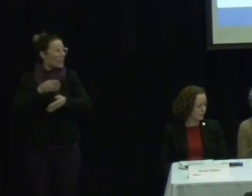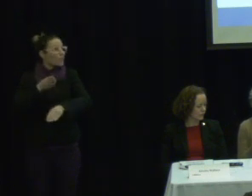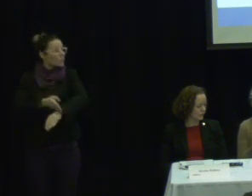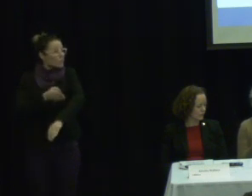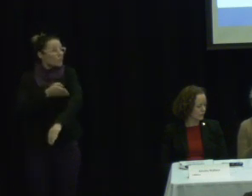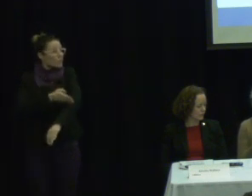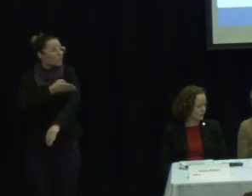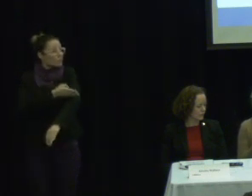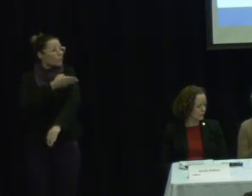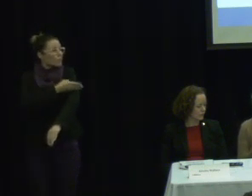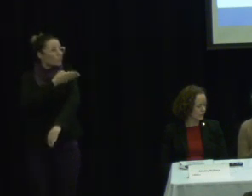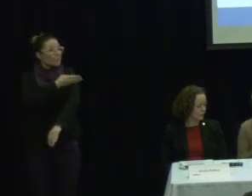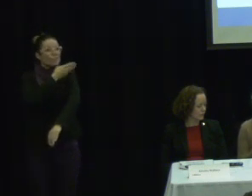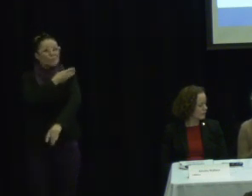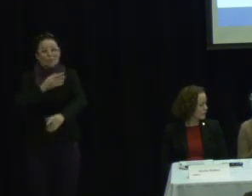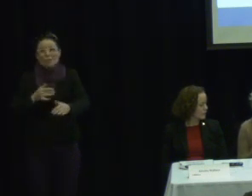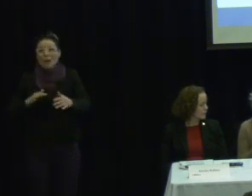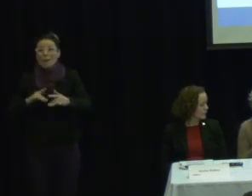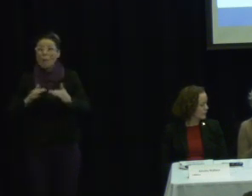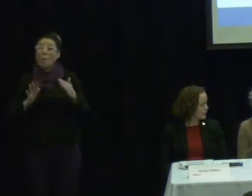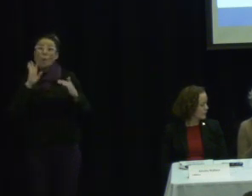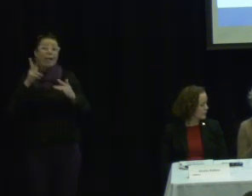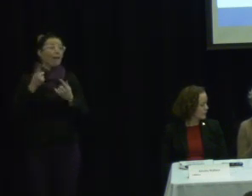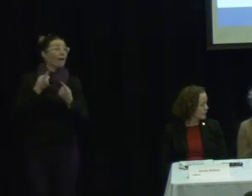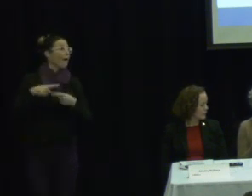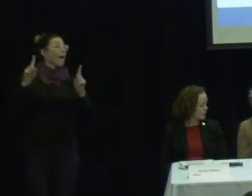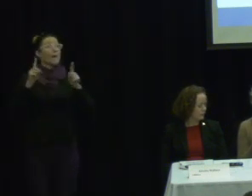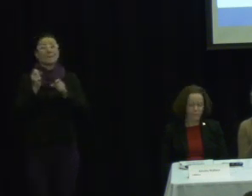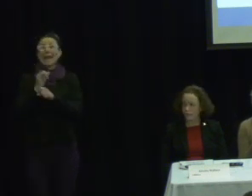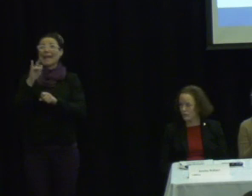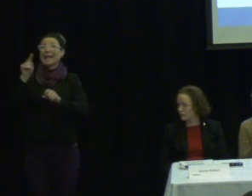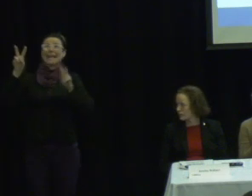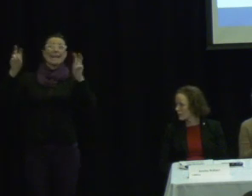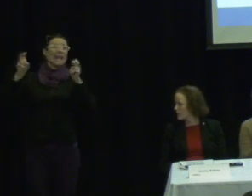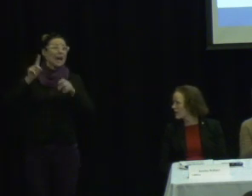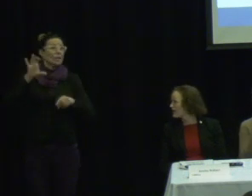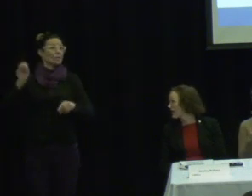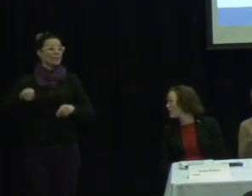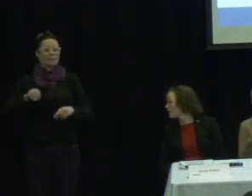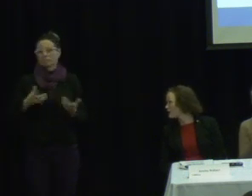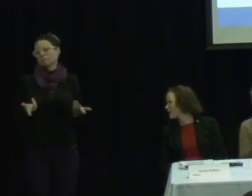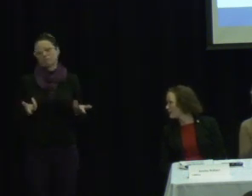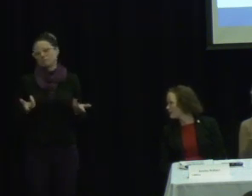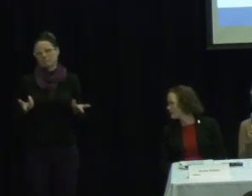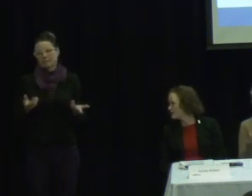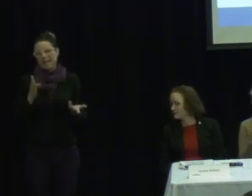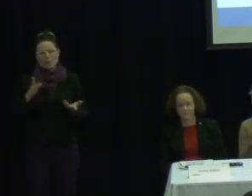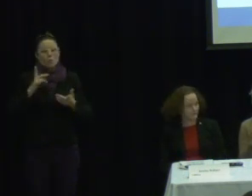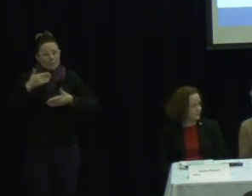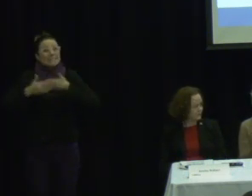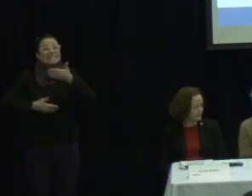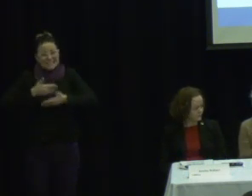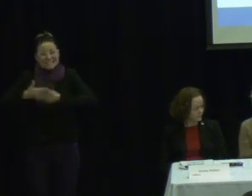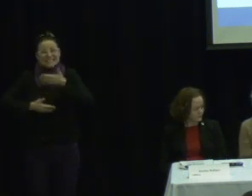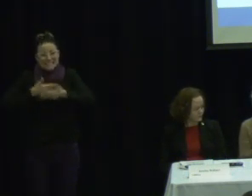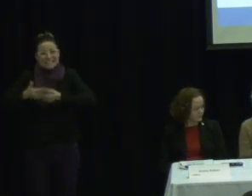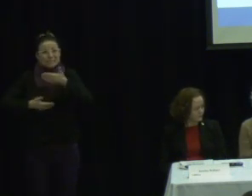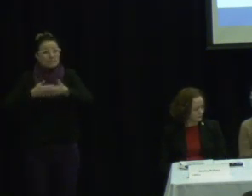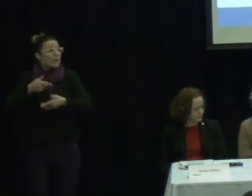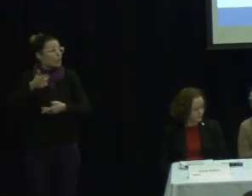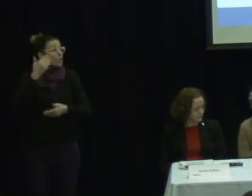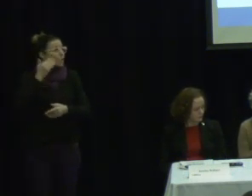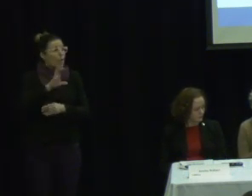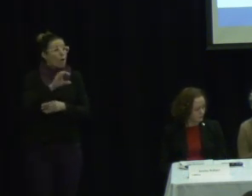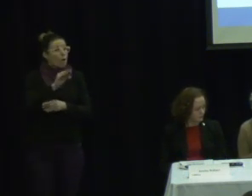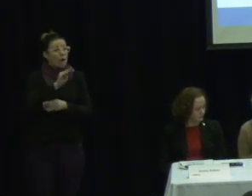that we're doing right now include the Common Read, which, you know, you've seen plenty of information about the Common Read.